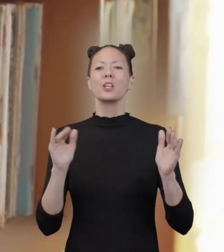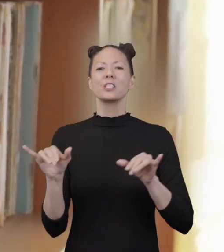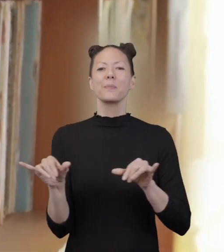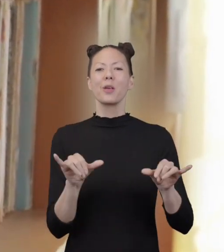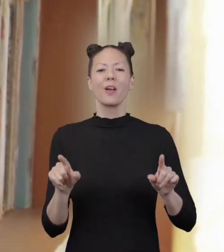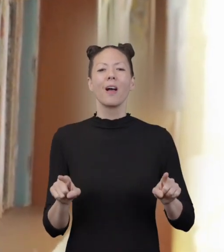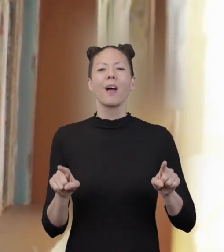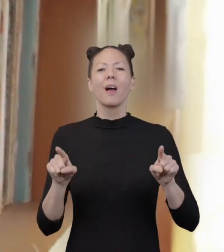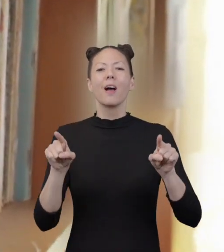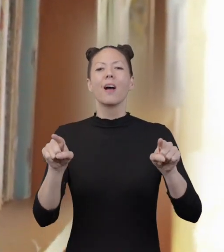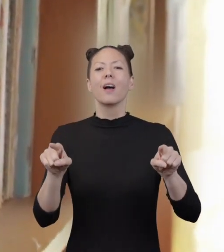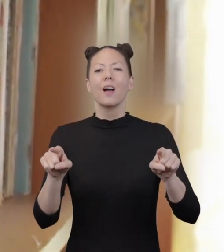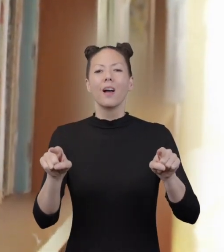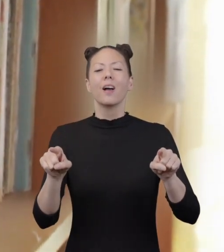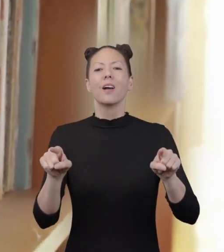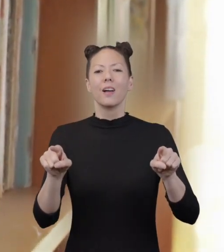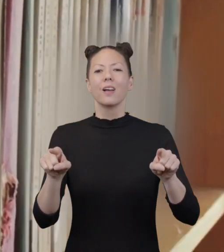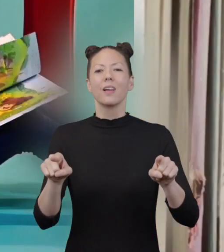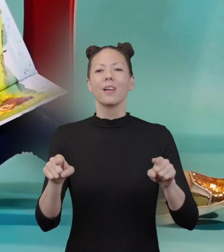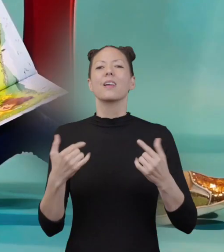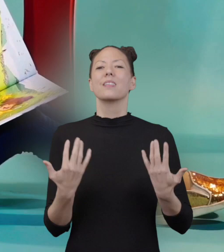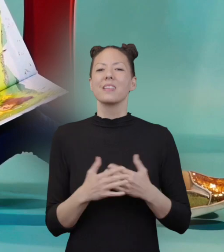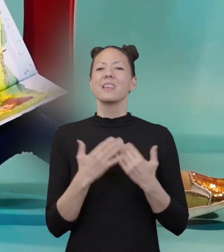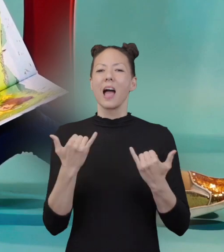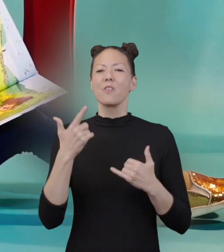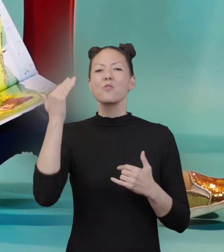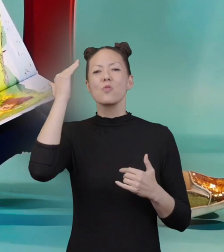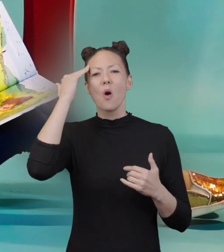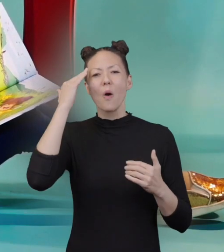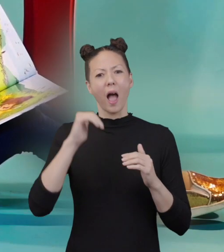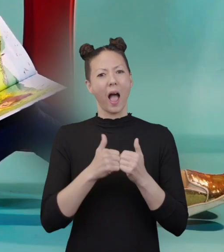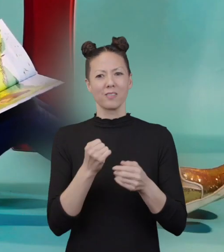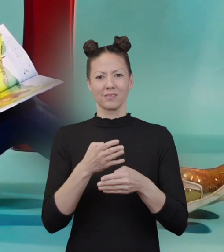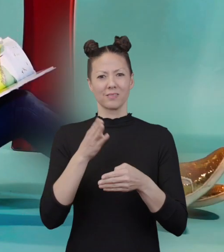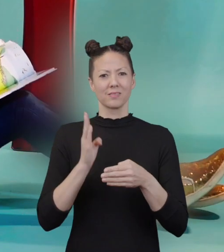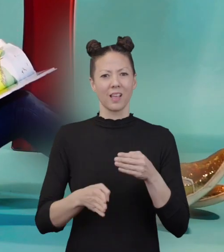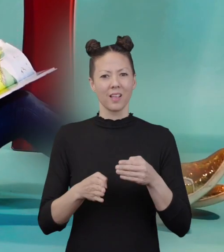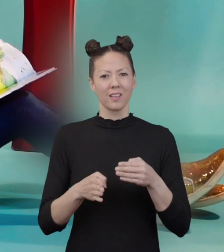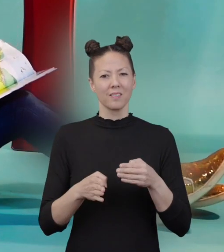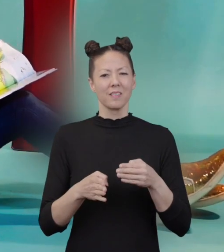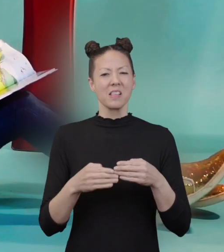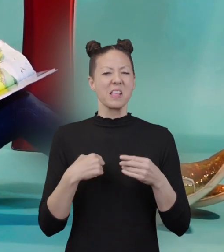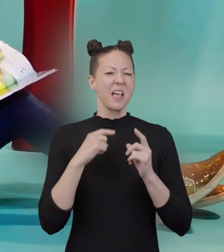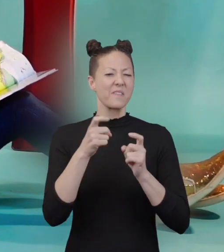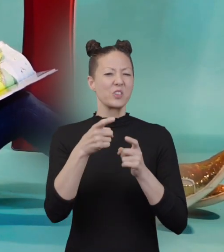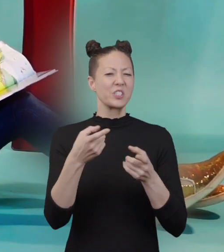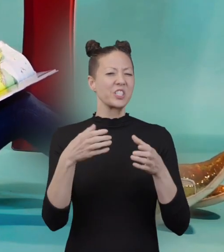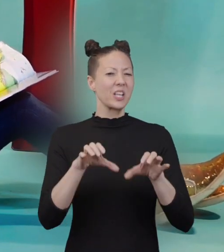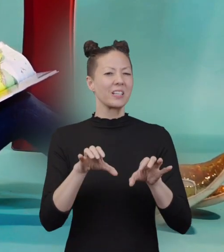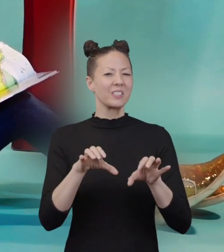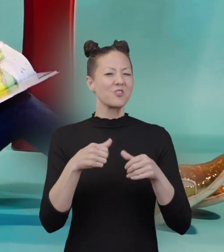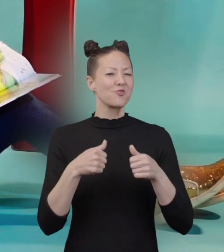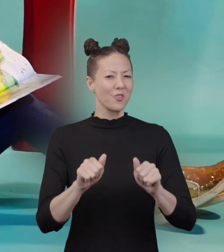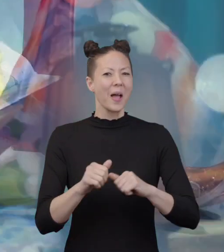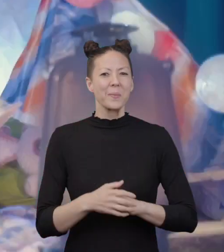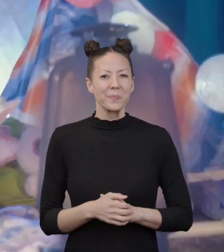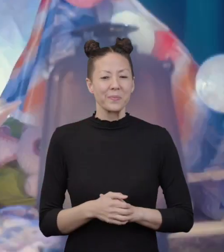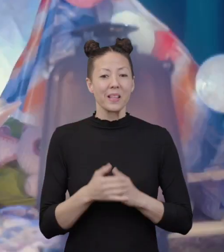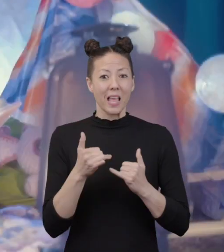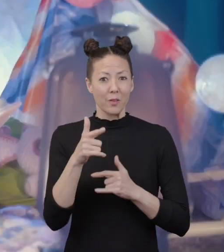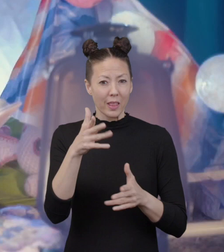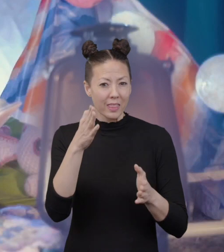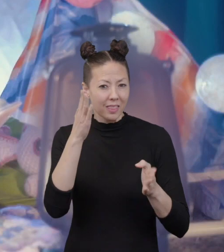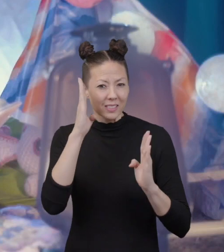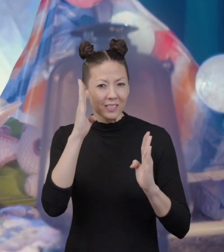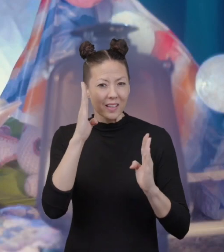compare similar stories. Now that you know how it's done, let's give you a chance to try it out. As you